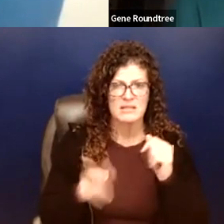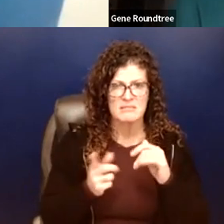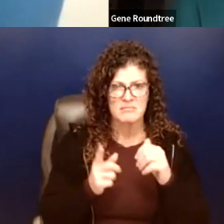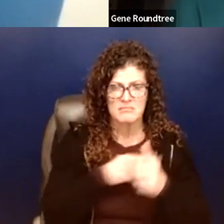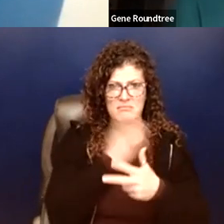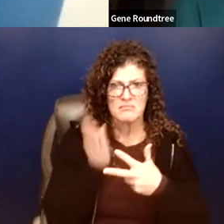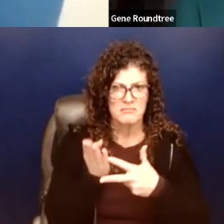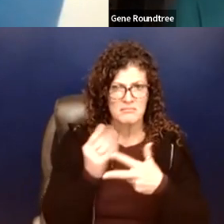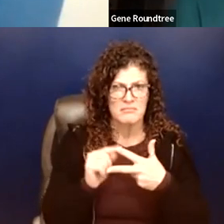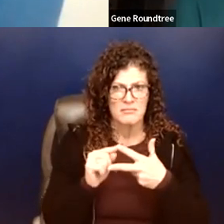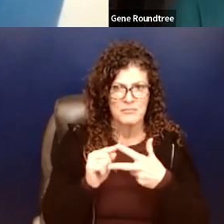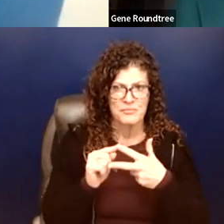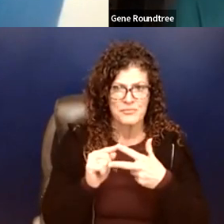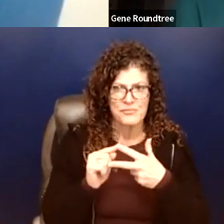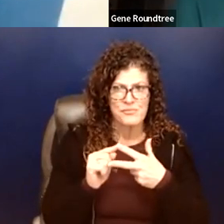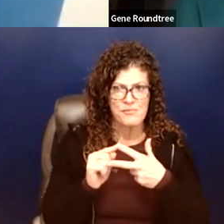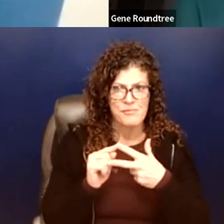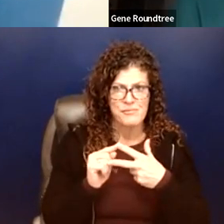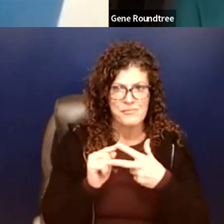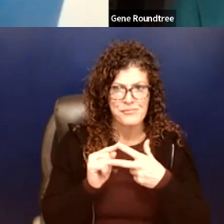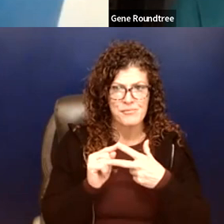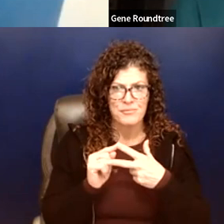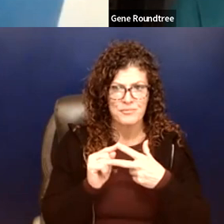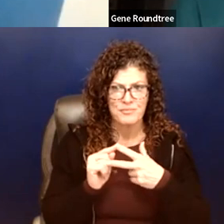next speaker.